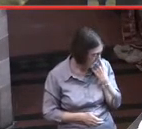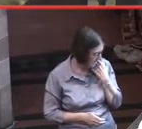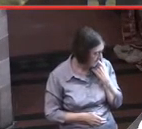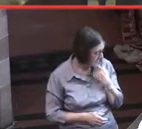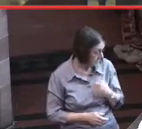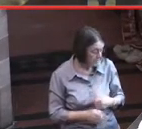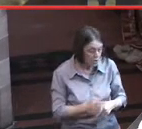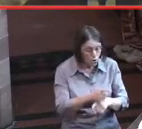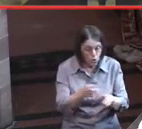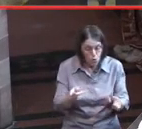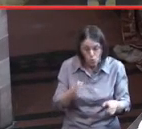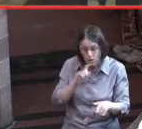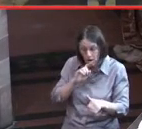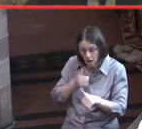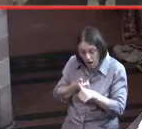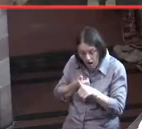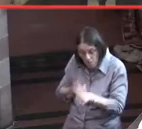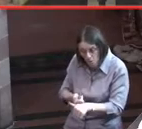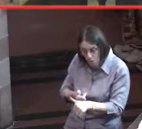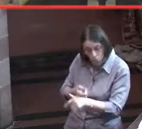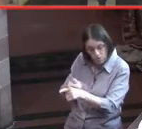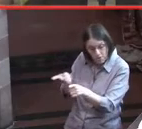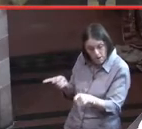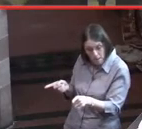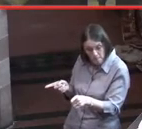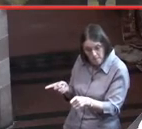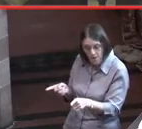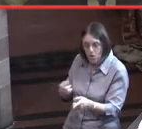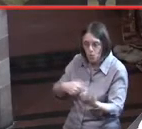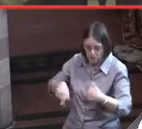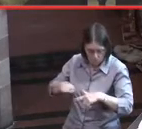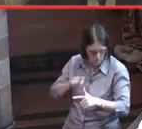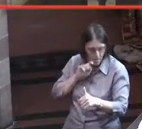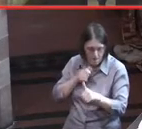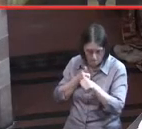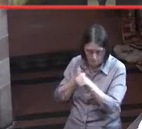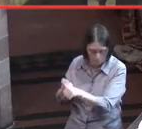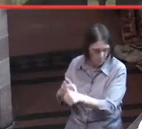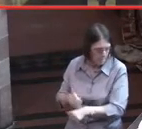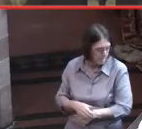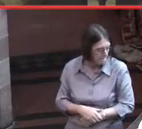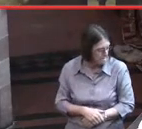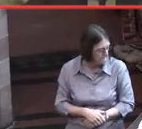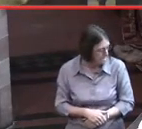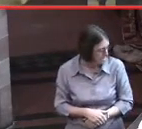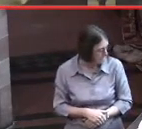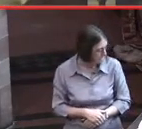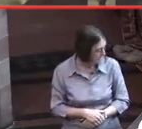Will you uphold them in their ministry? We will uphold them.